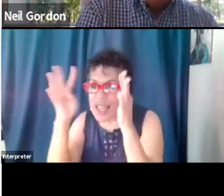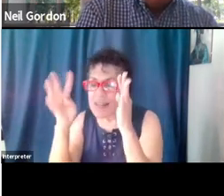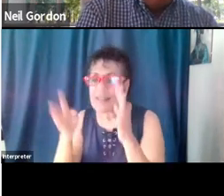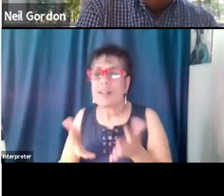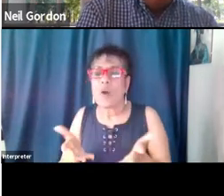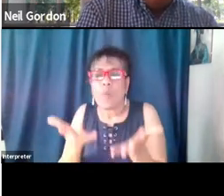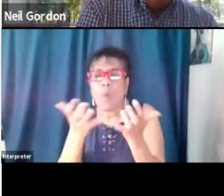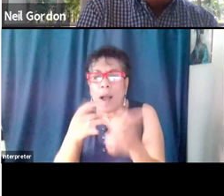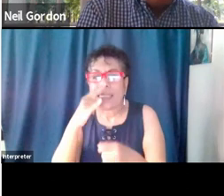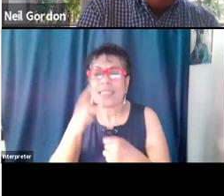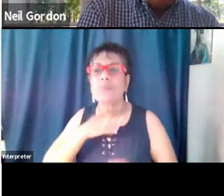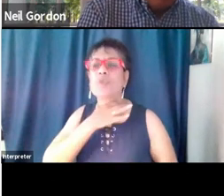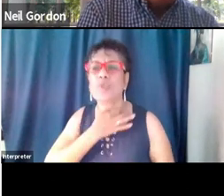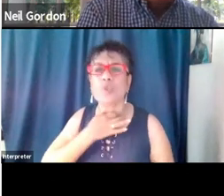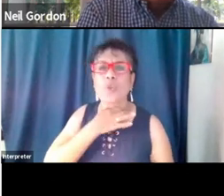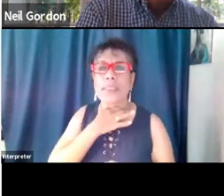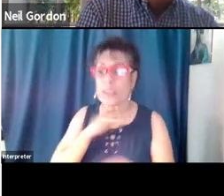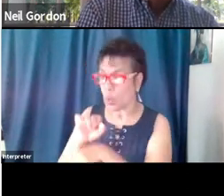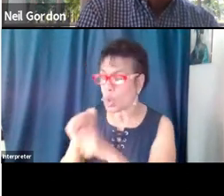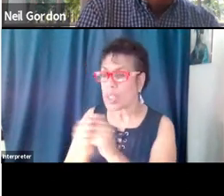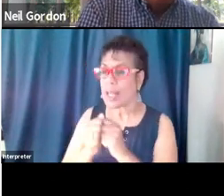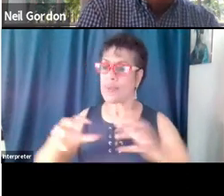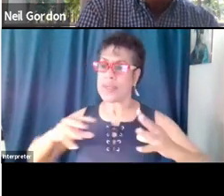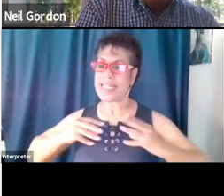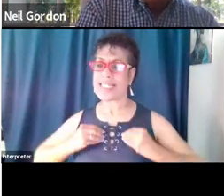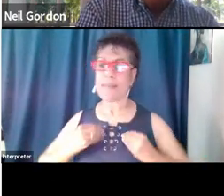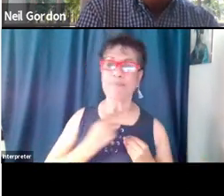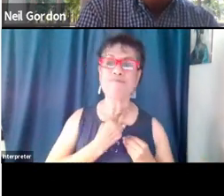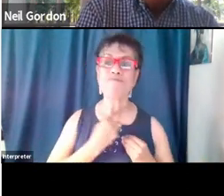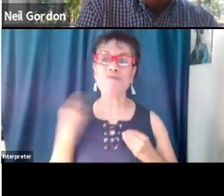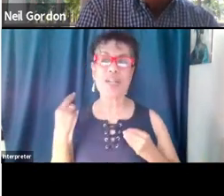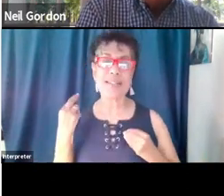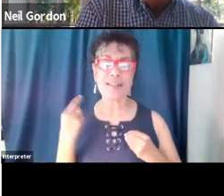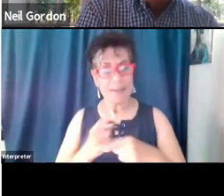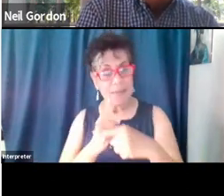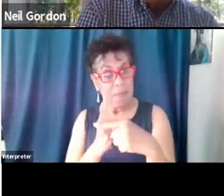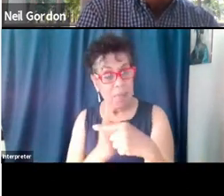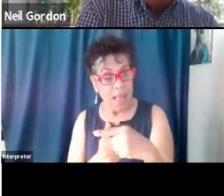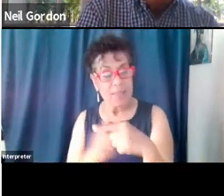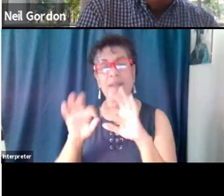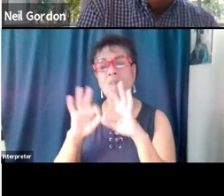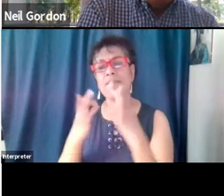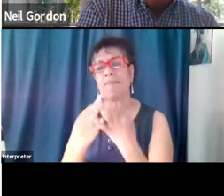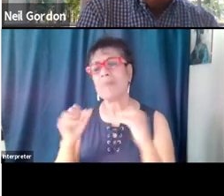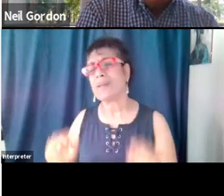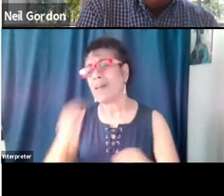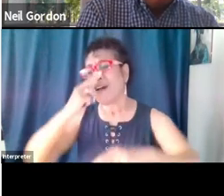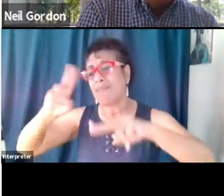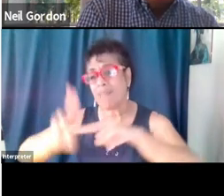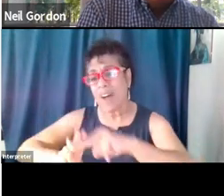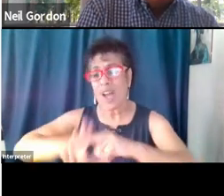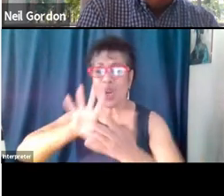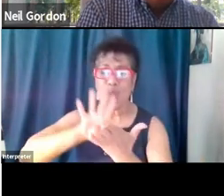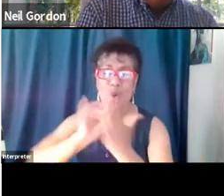curious, collaborative, and to take risks. But mostly at the Discovery Museum, families can have fun and learn